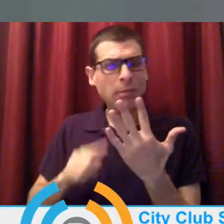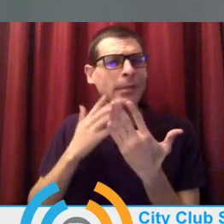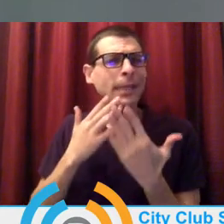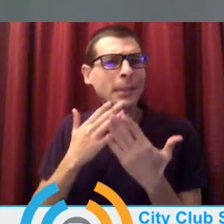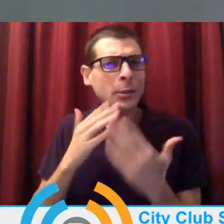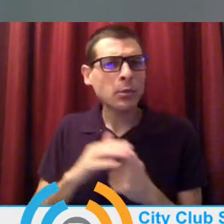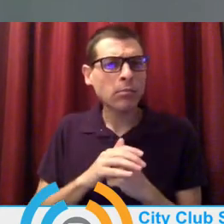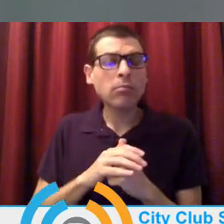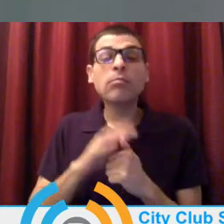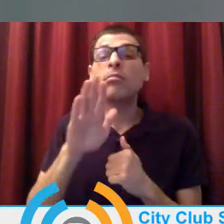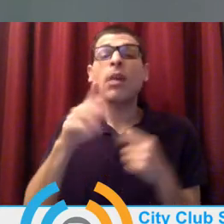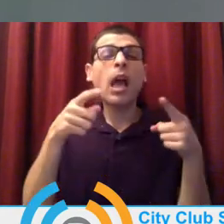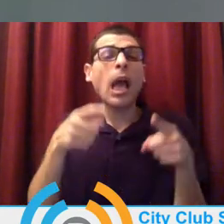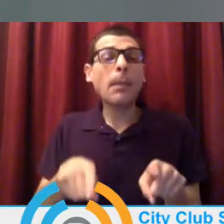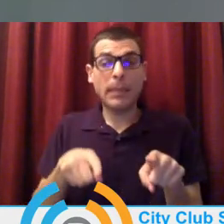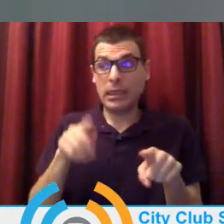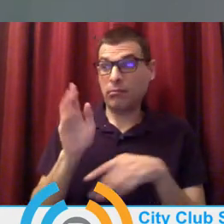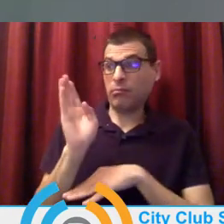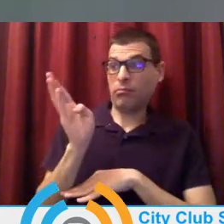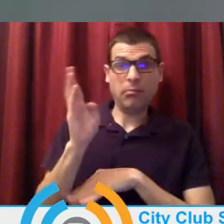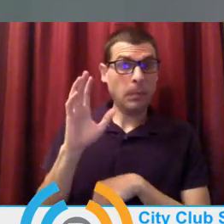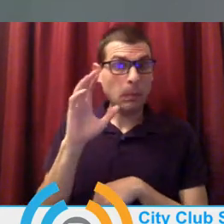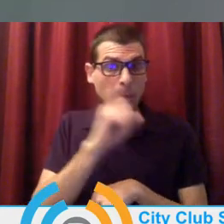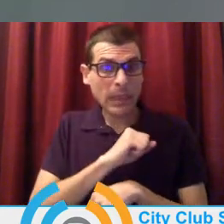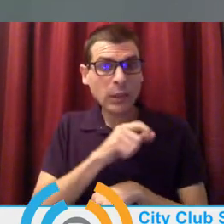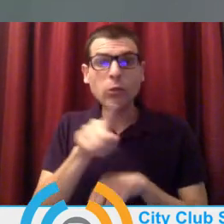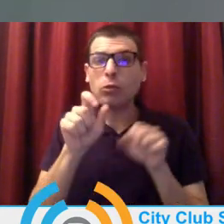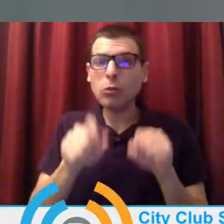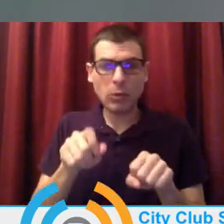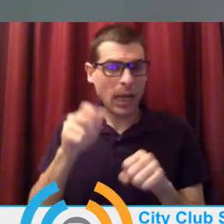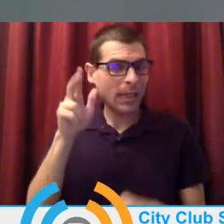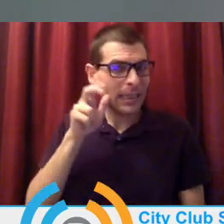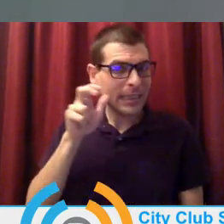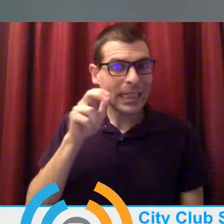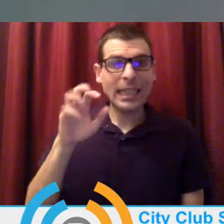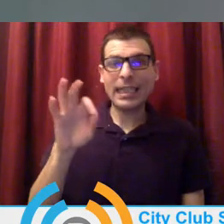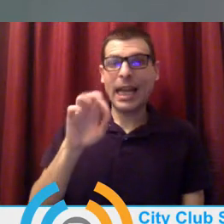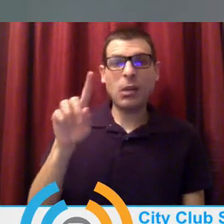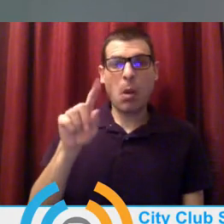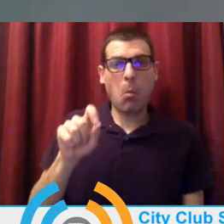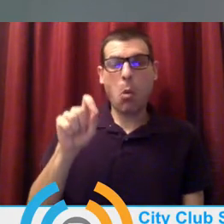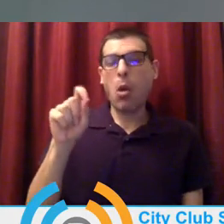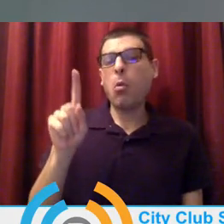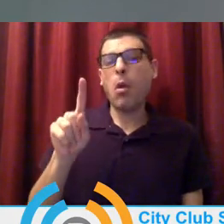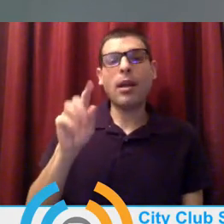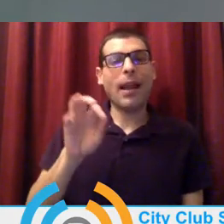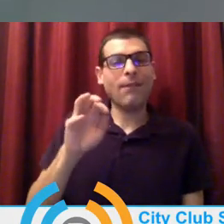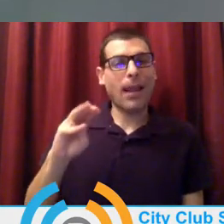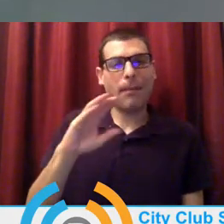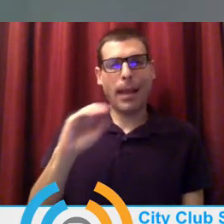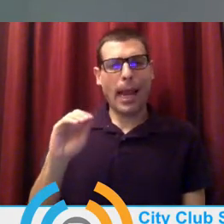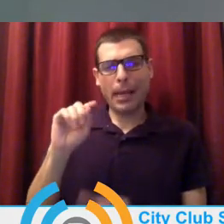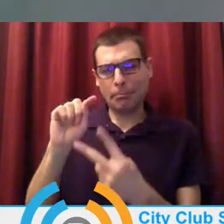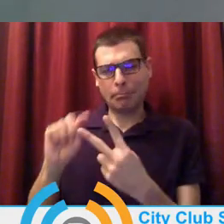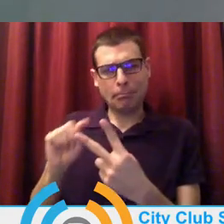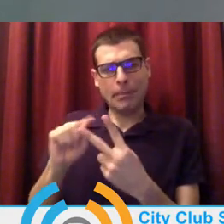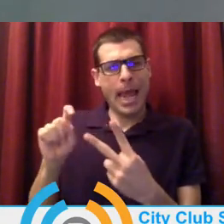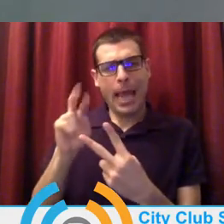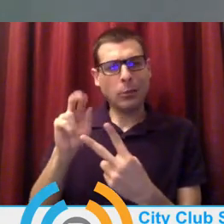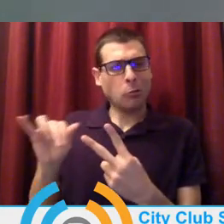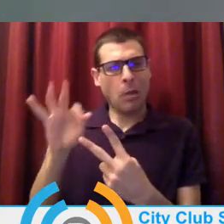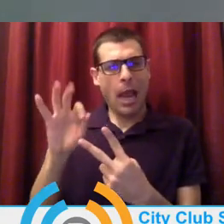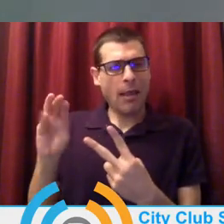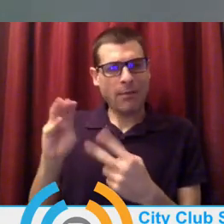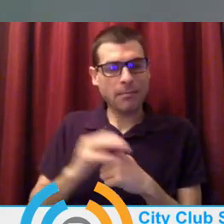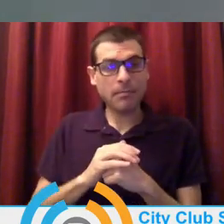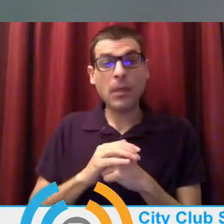listen in via X-Ray stations, including 91.1 FM and 107.1 FM. Thank you also to Bobby